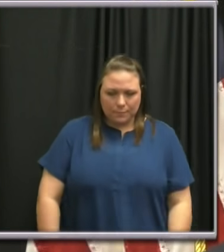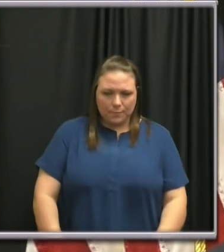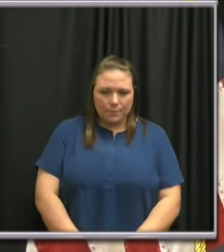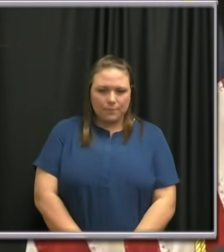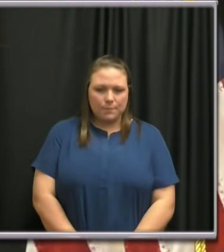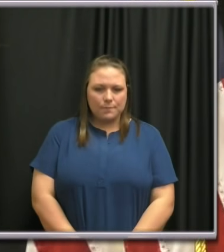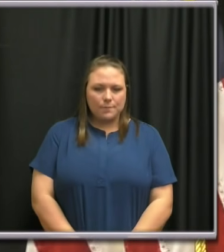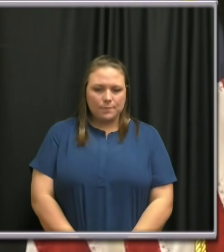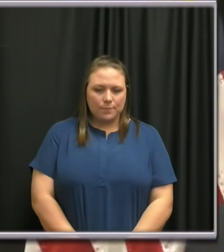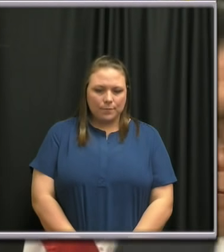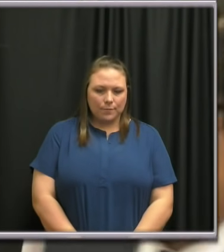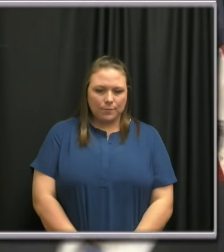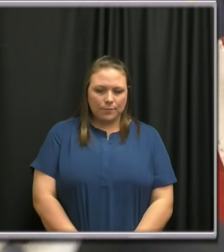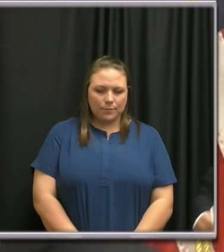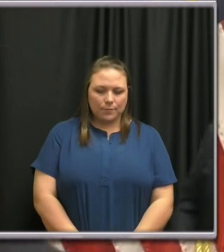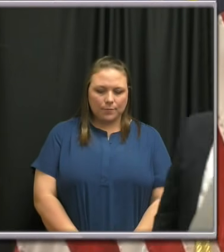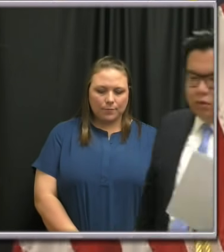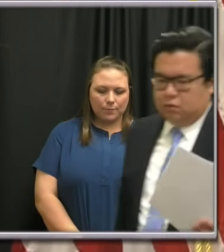Mayor Cooper.